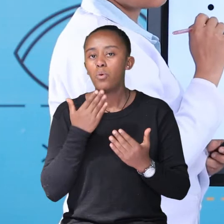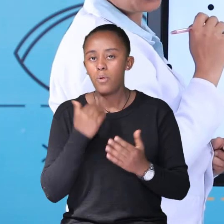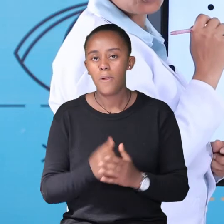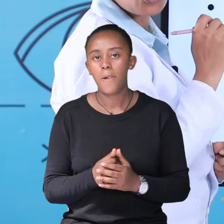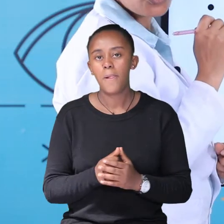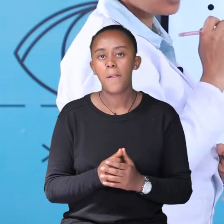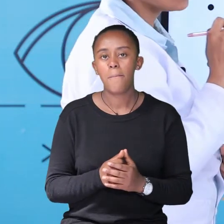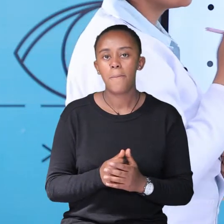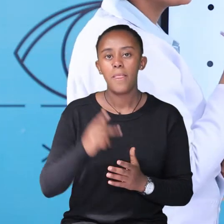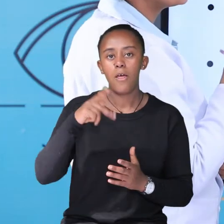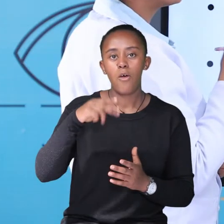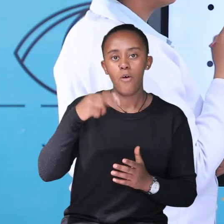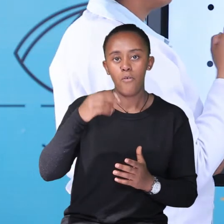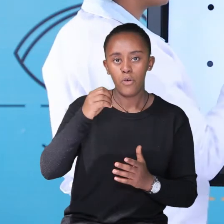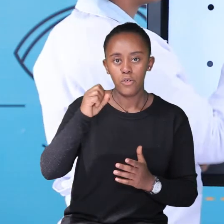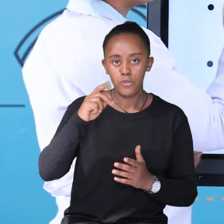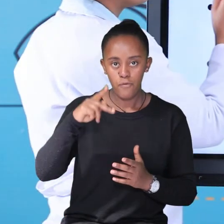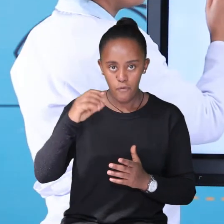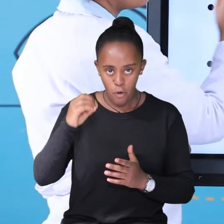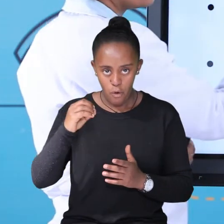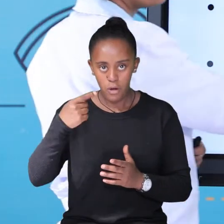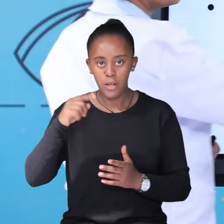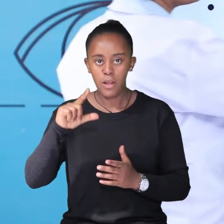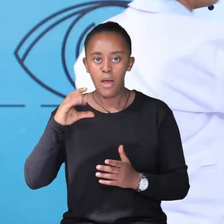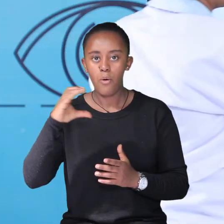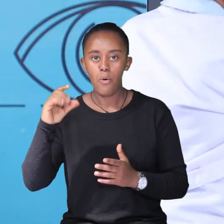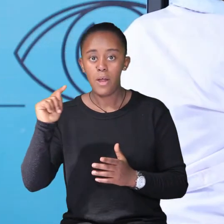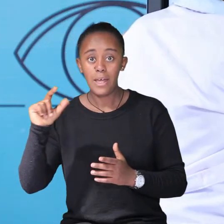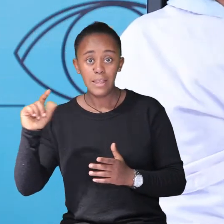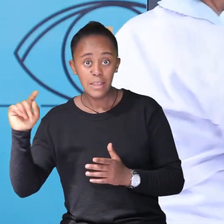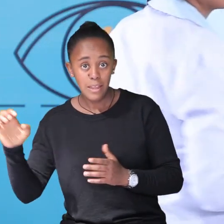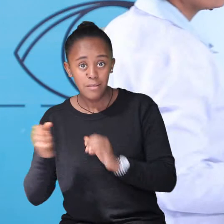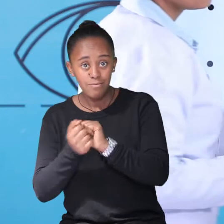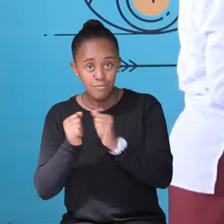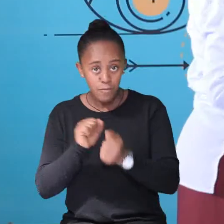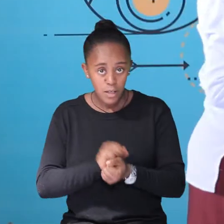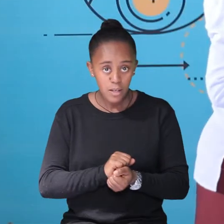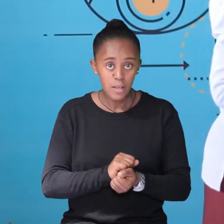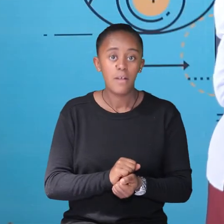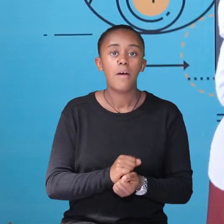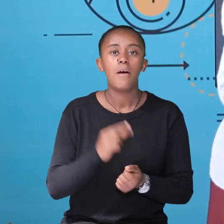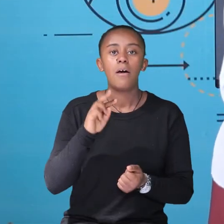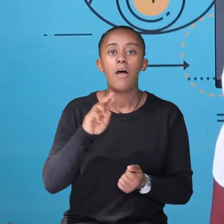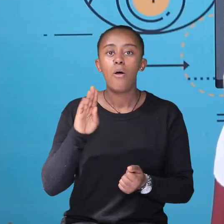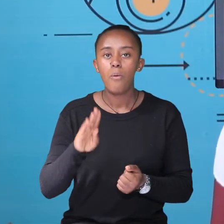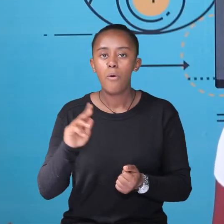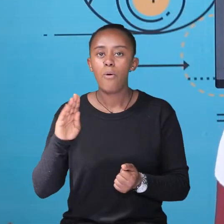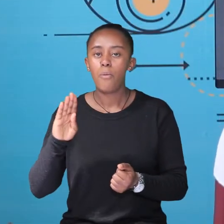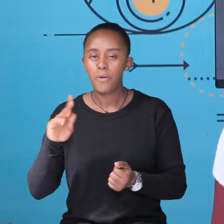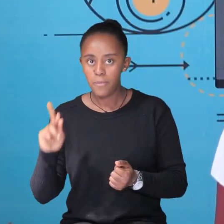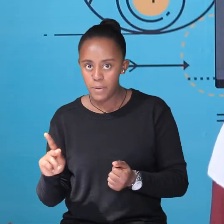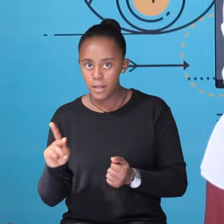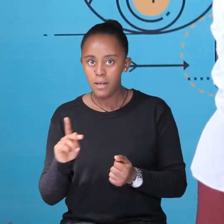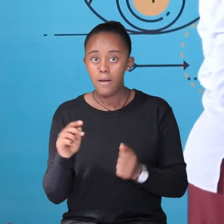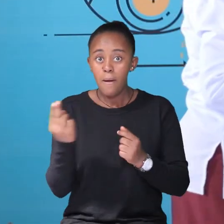Phosphoglycolate is produced, which is must reconverted into ribulose biphosphate by using ATP. Here is the